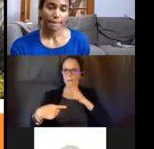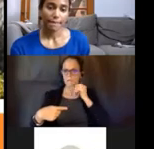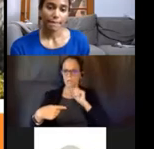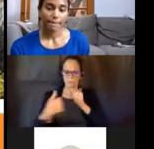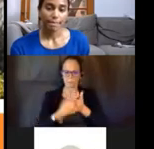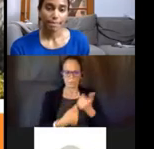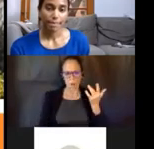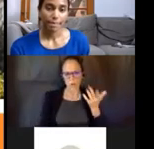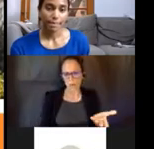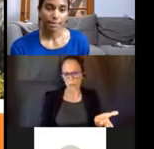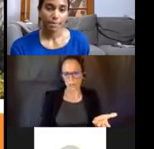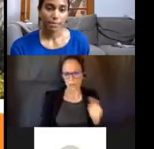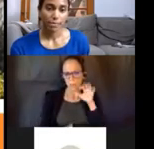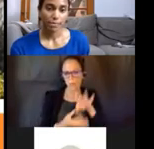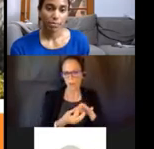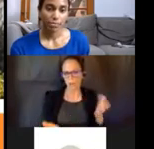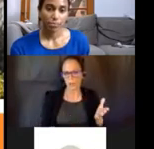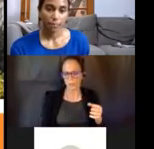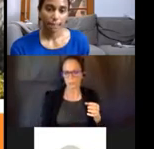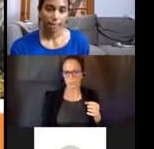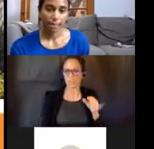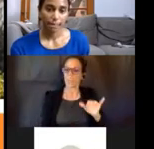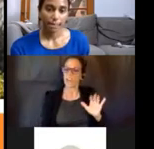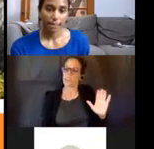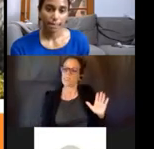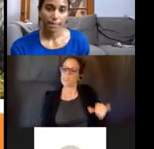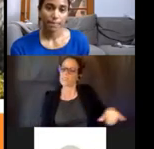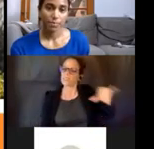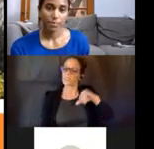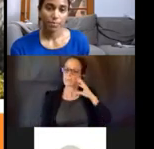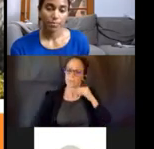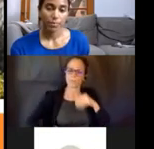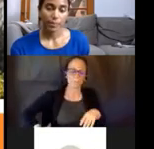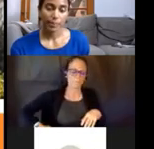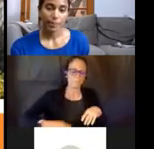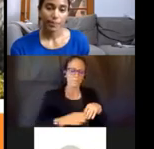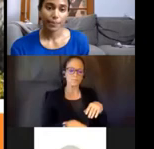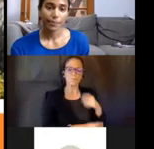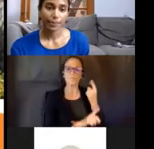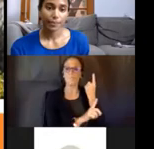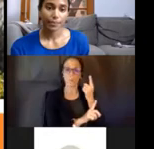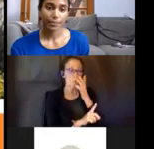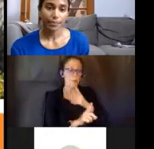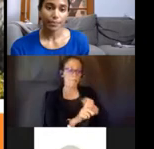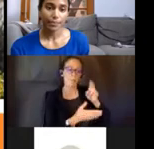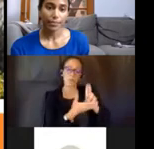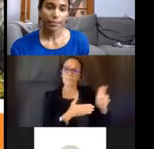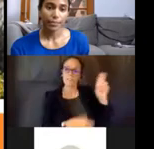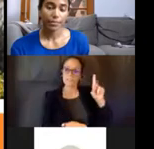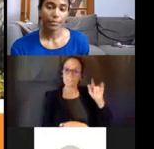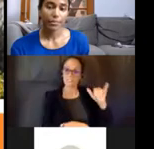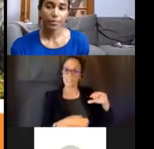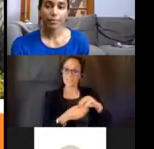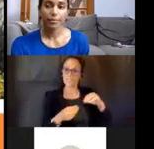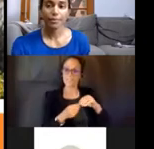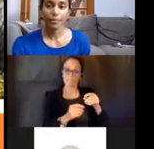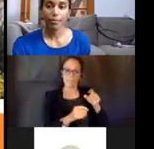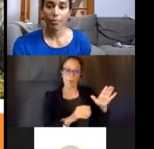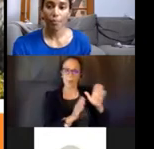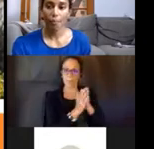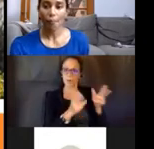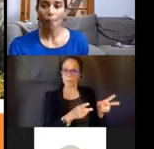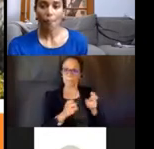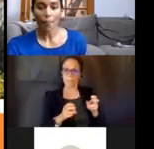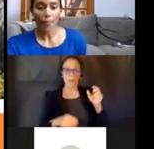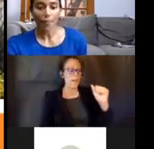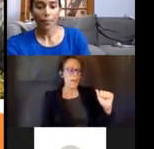African-American poet, she's based at the University of Kentucky, talks about this in her book, A Bound Woman is a Dangerous Thing. And I just want to leave with a quote of